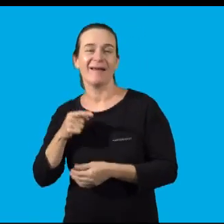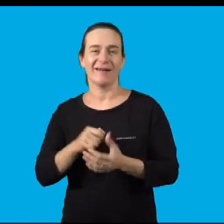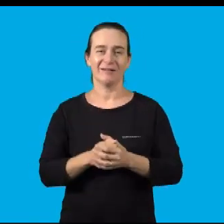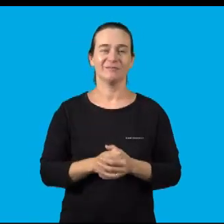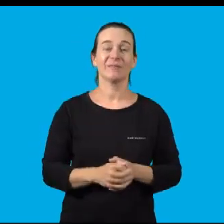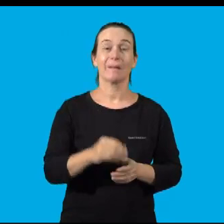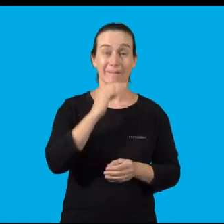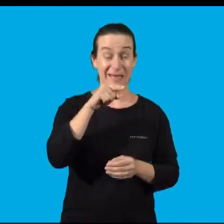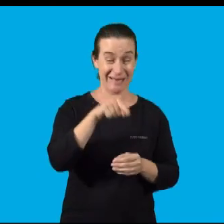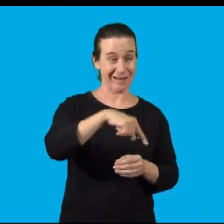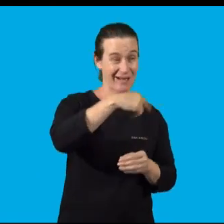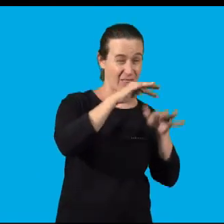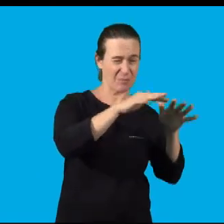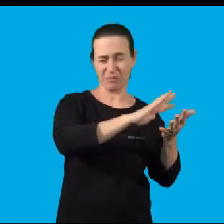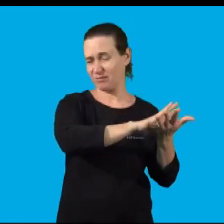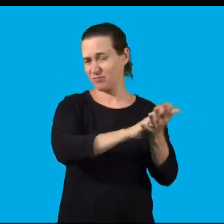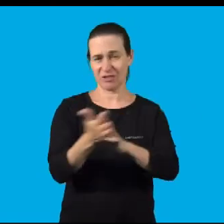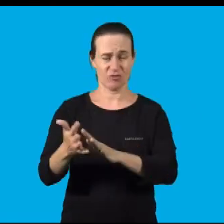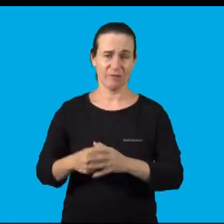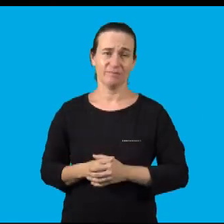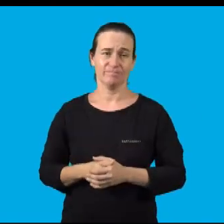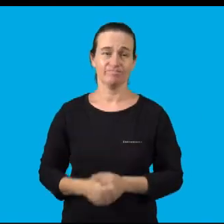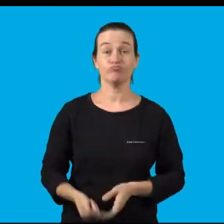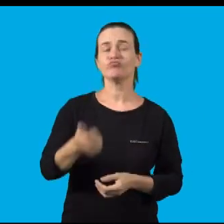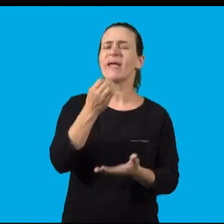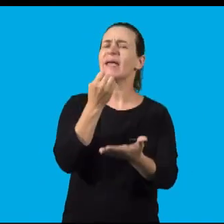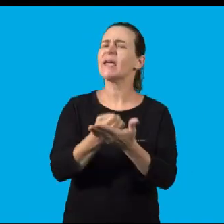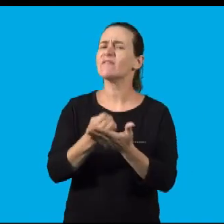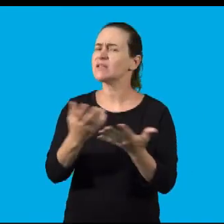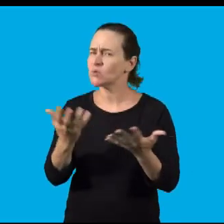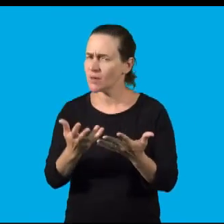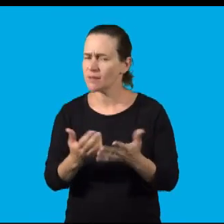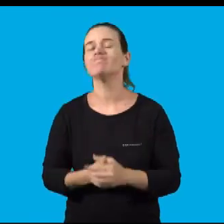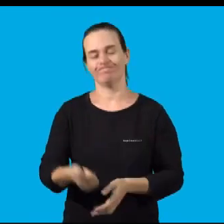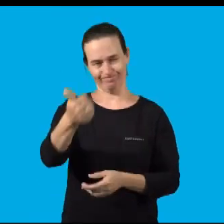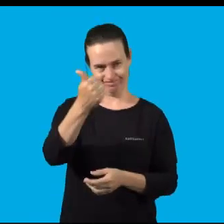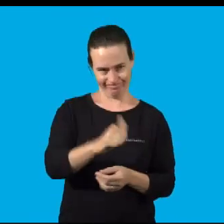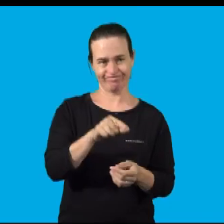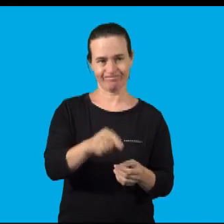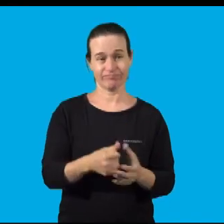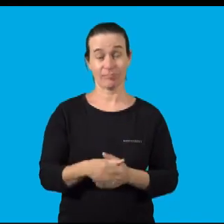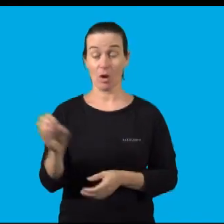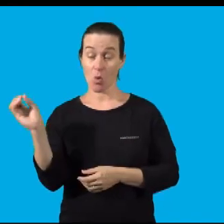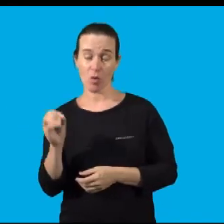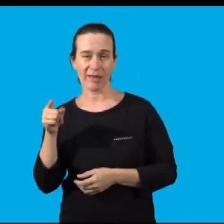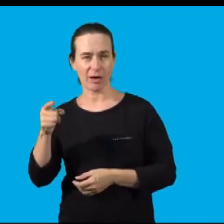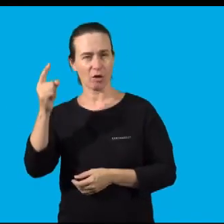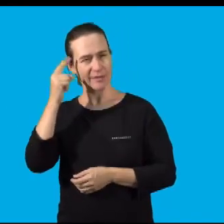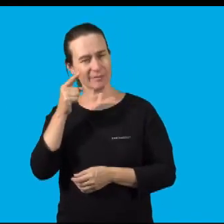manipulation, ultimately destroying others. Evidence of this destruction. Othello